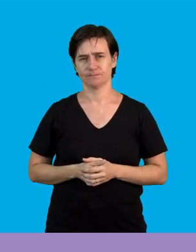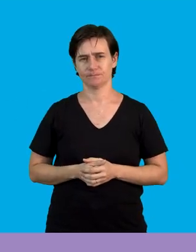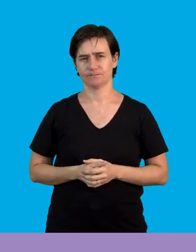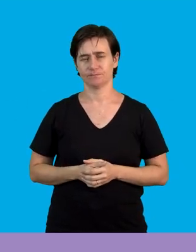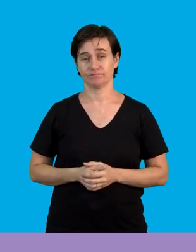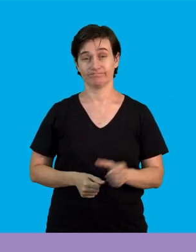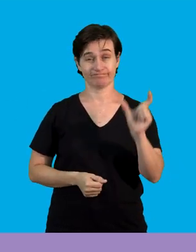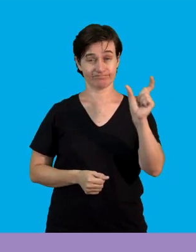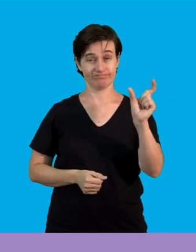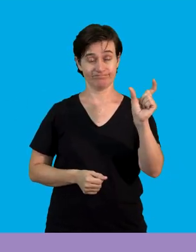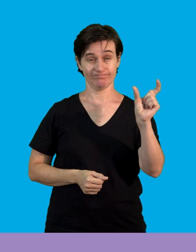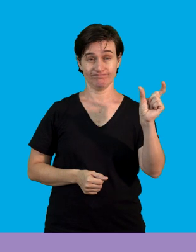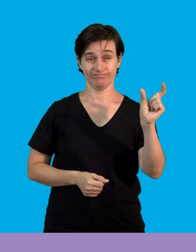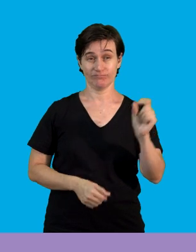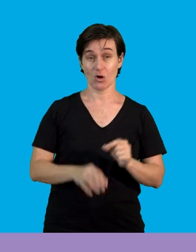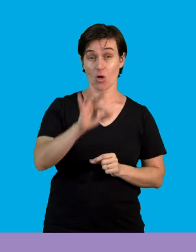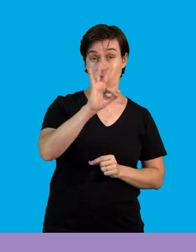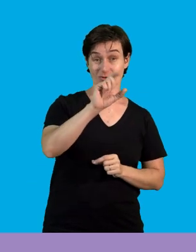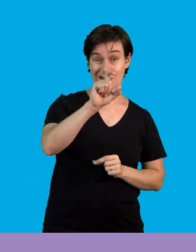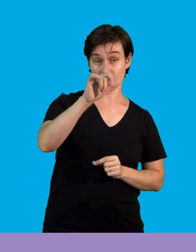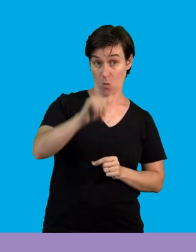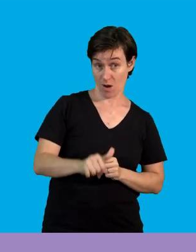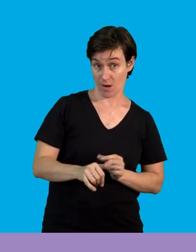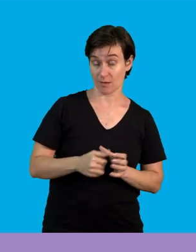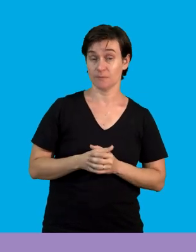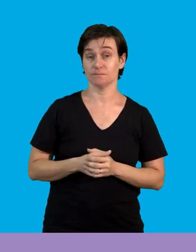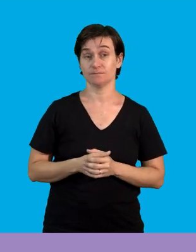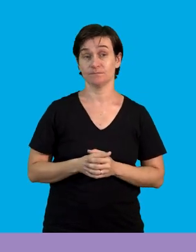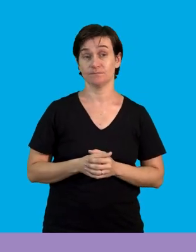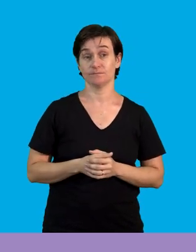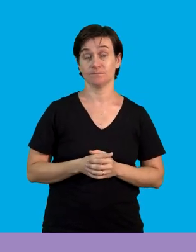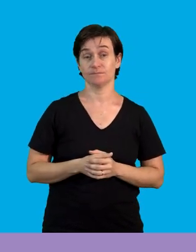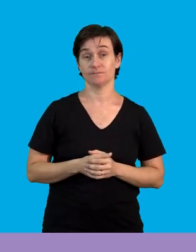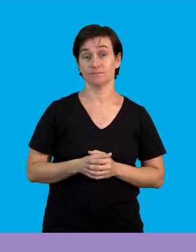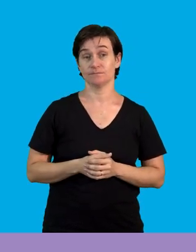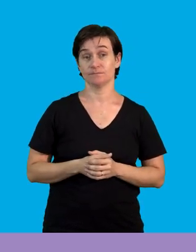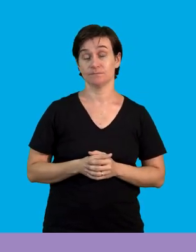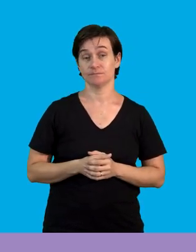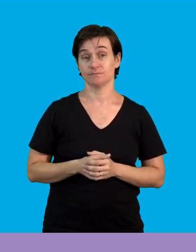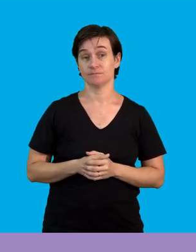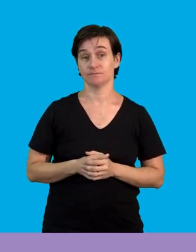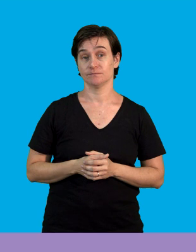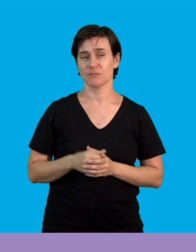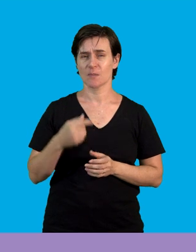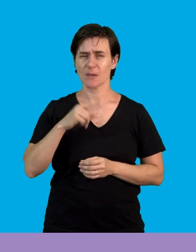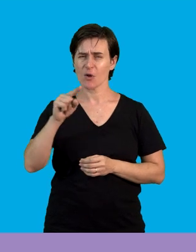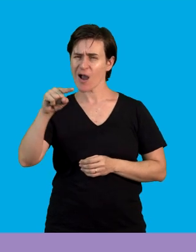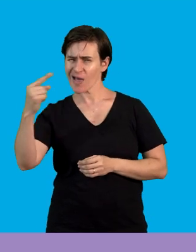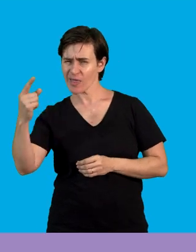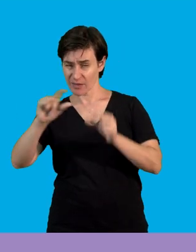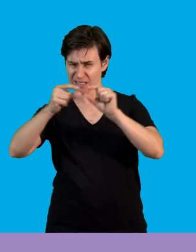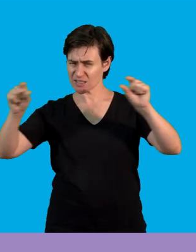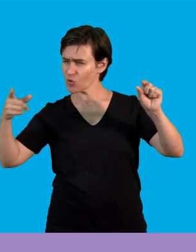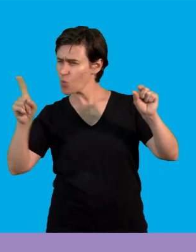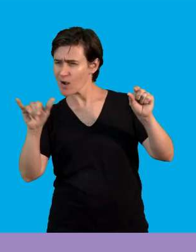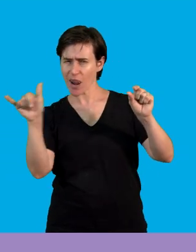In that expression, the first term has xy, and I then have to look at other terms in